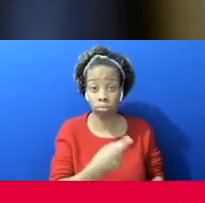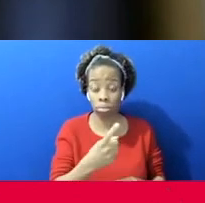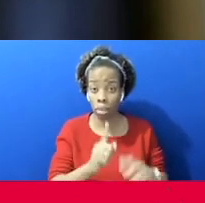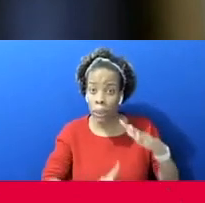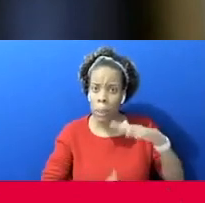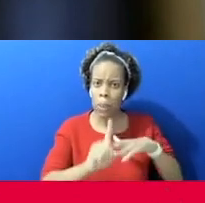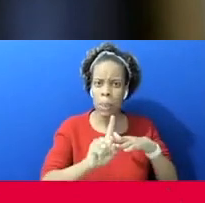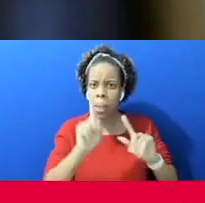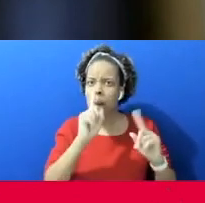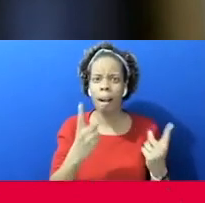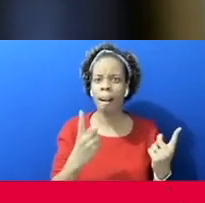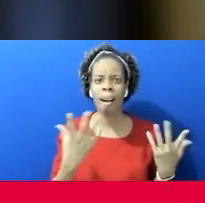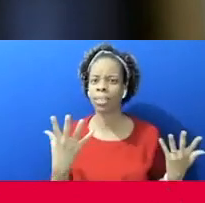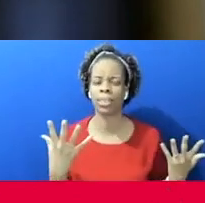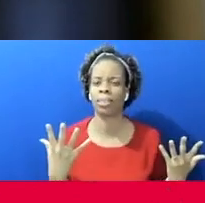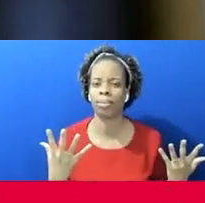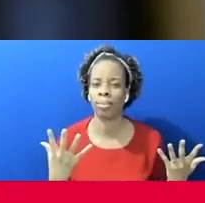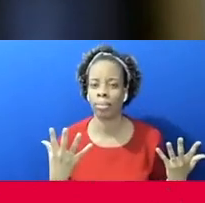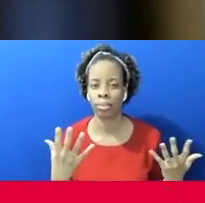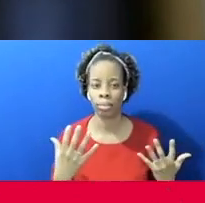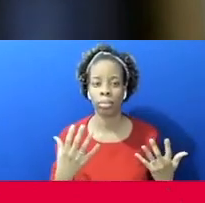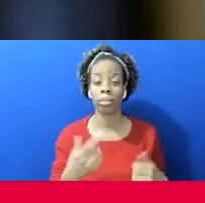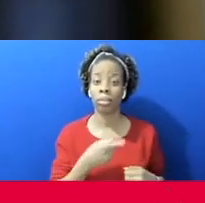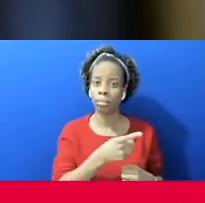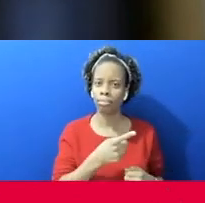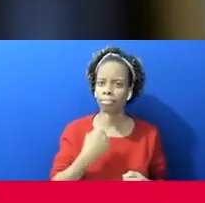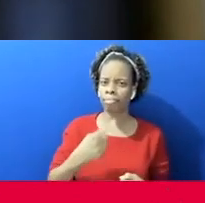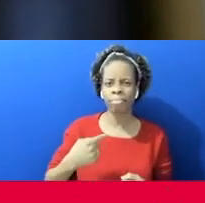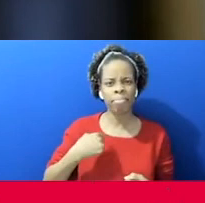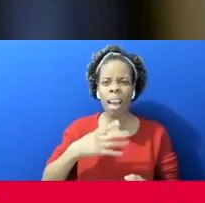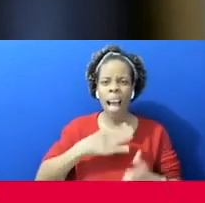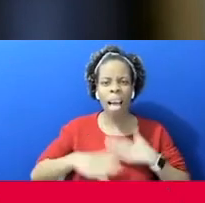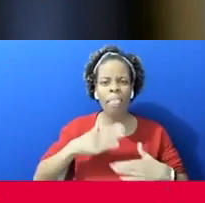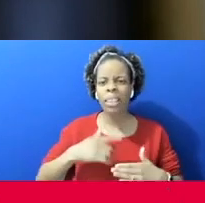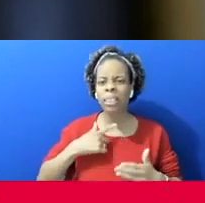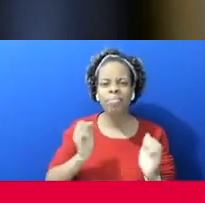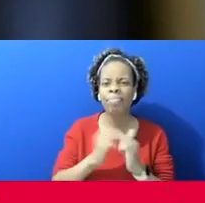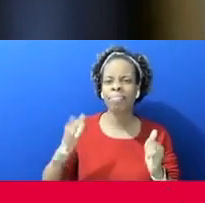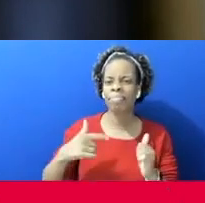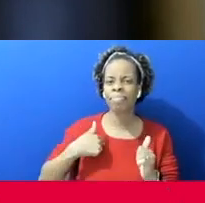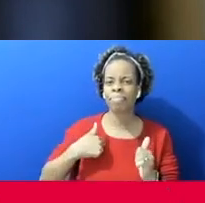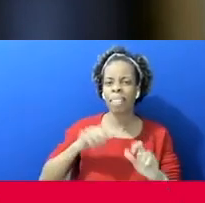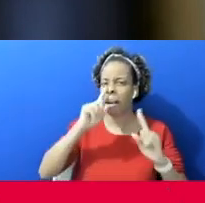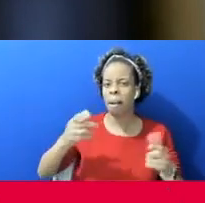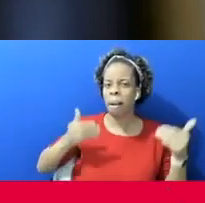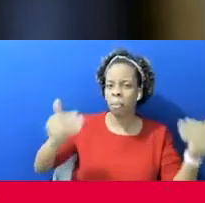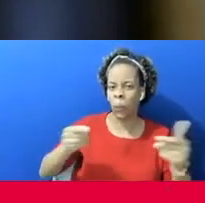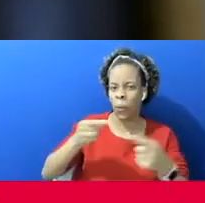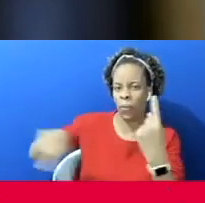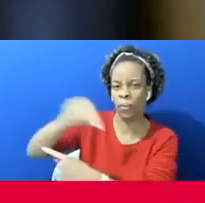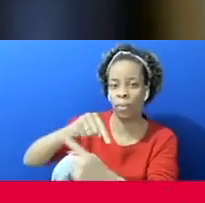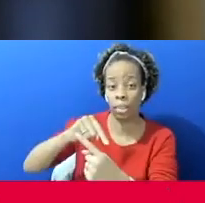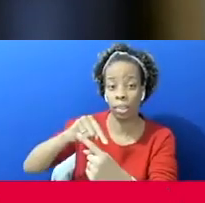ethically correct, let alone saying I'm not going to work on this, we'll just get a shift towards